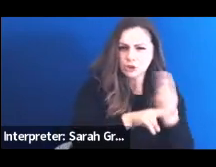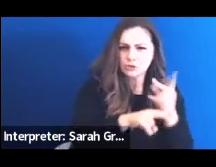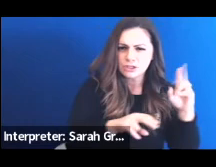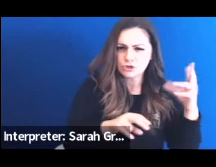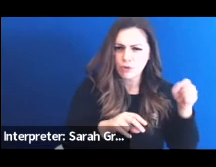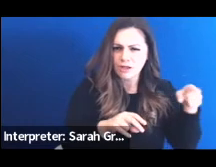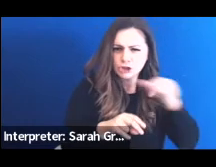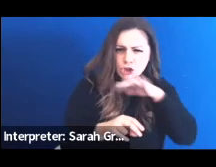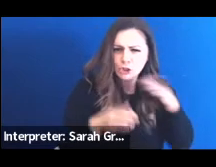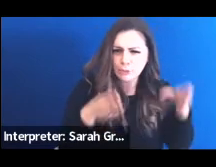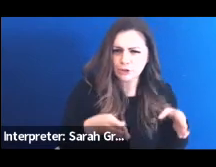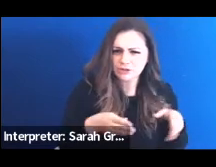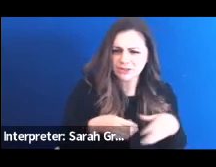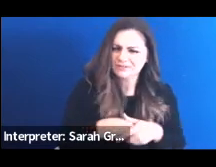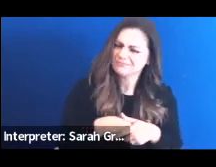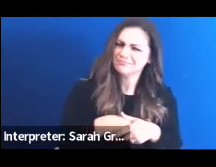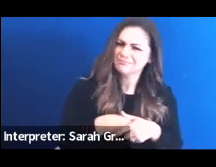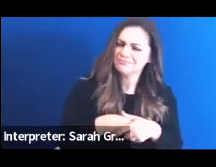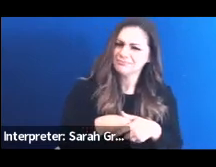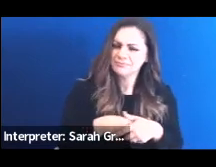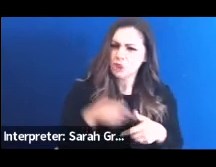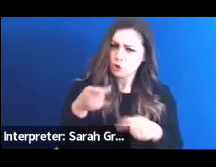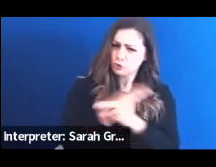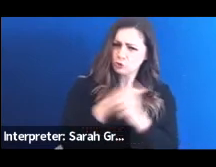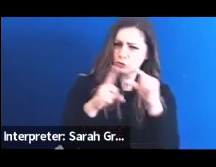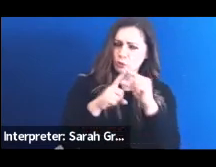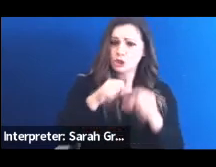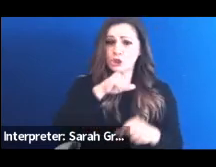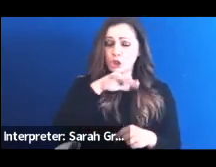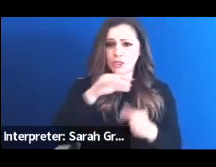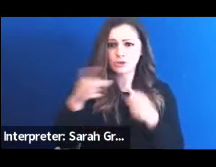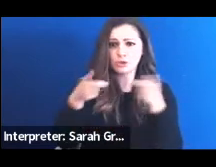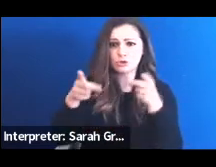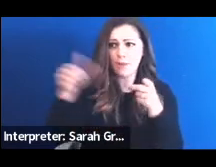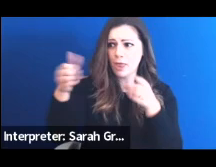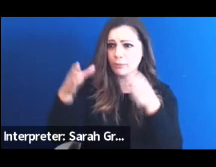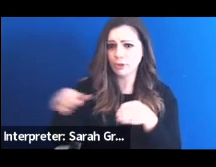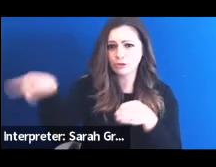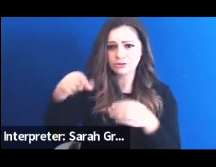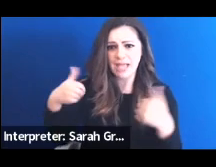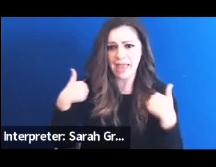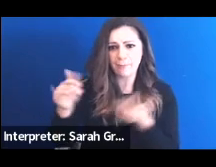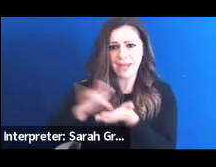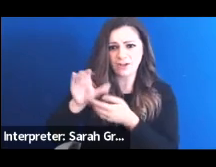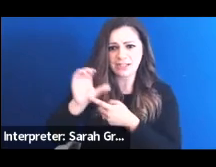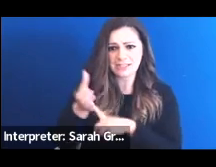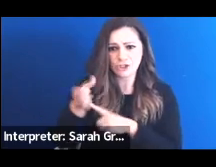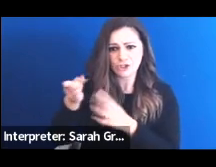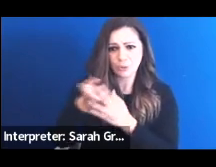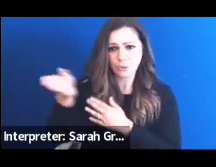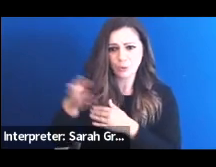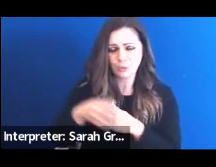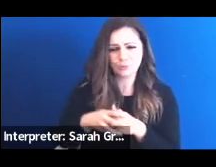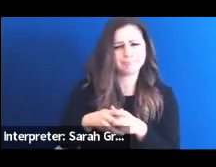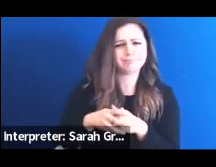use dirty to describe anybody else who had a chronic medical condition that had not been treated? Nope, absolutely not.